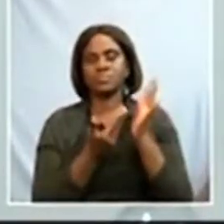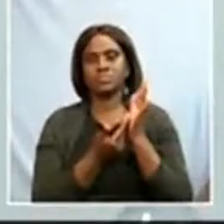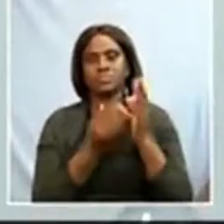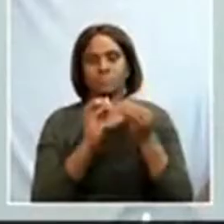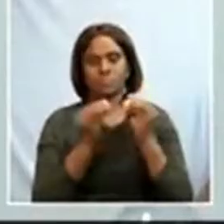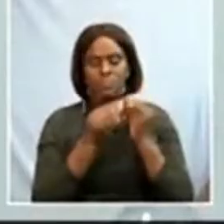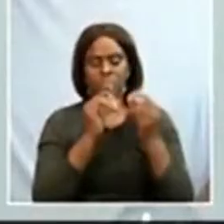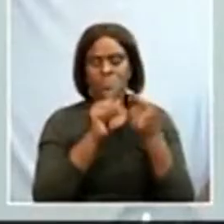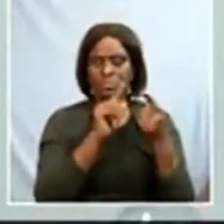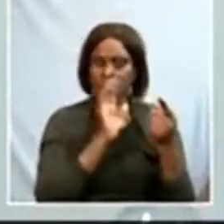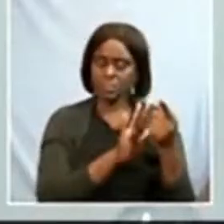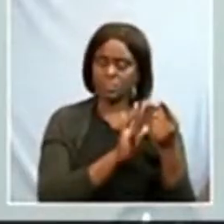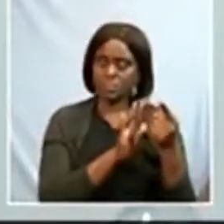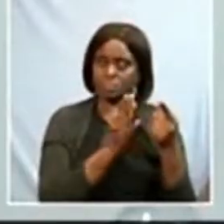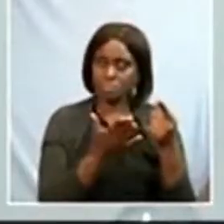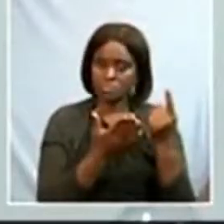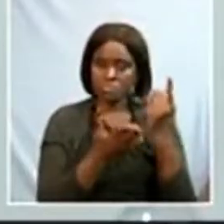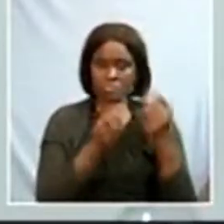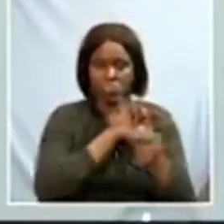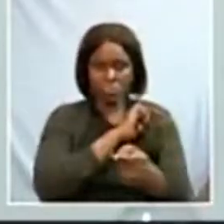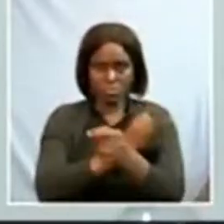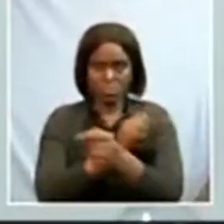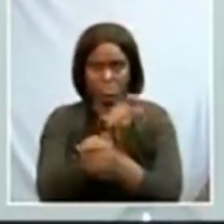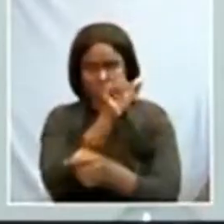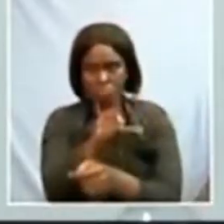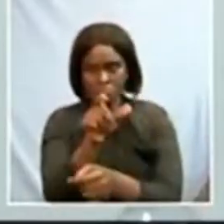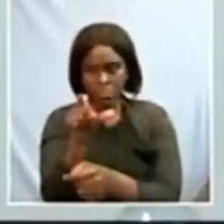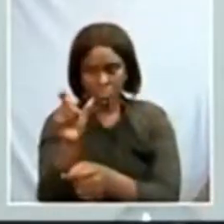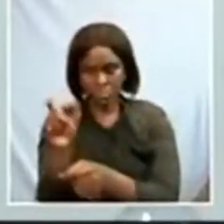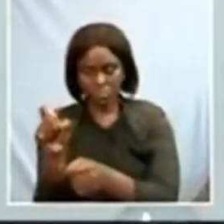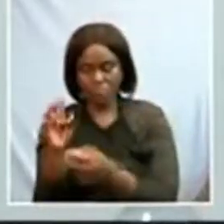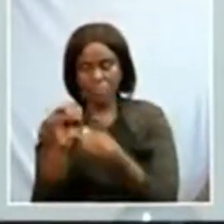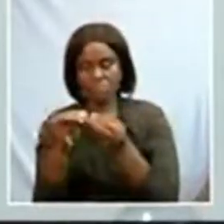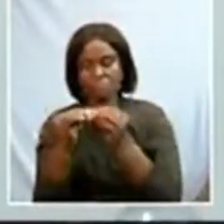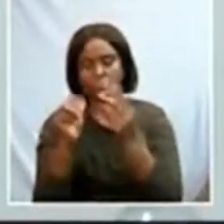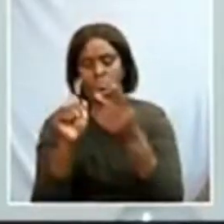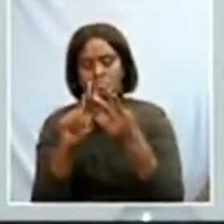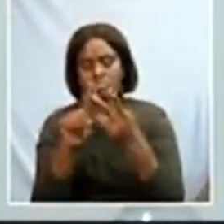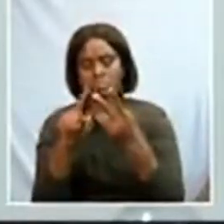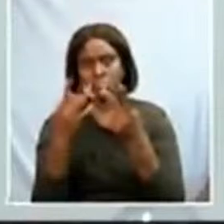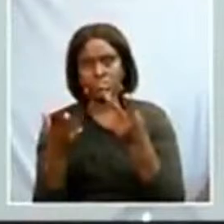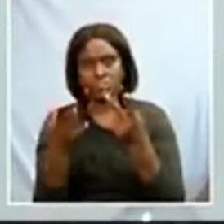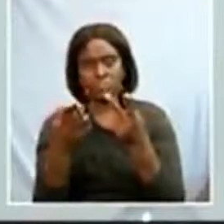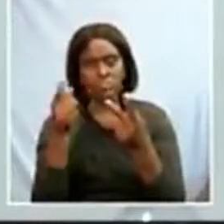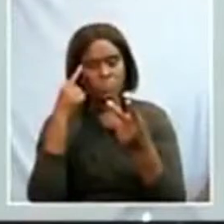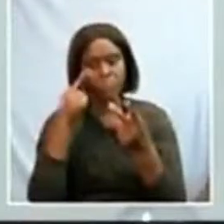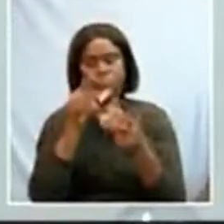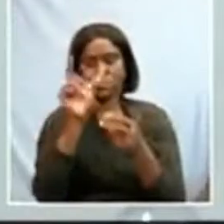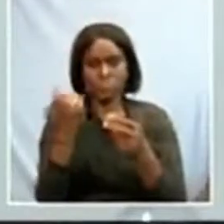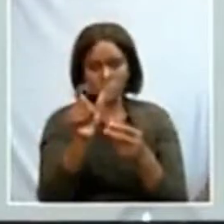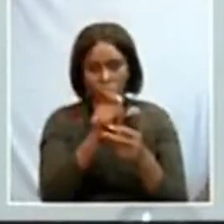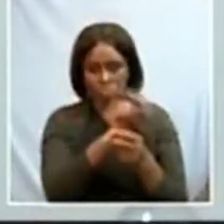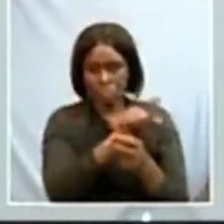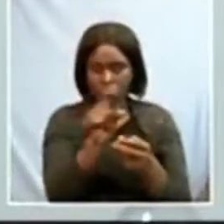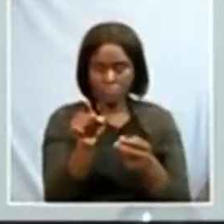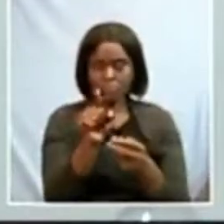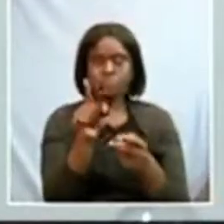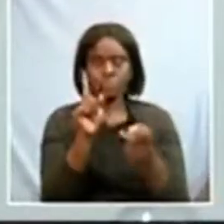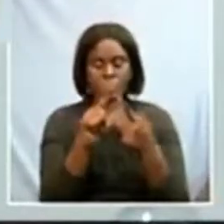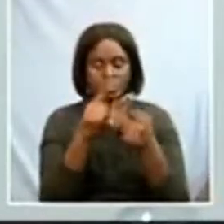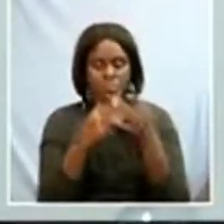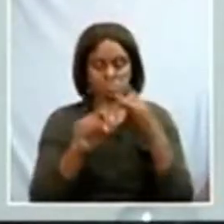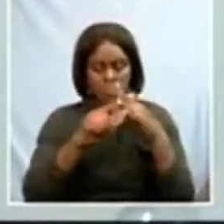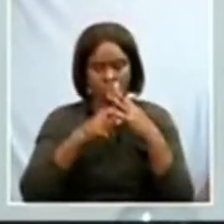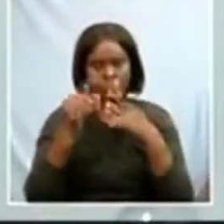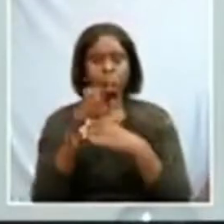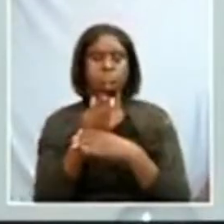Number 1, to empower the individual. Number 2, for the individual to start